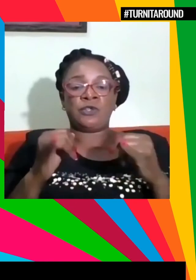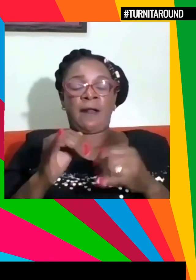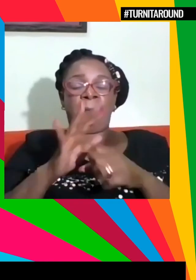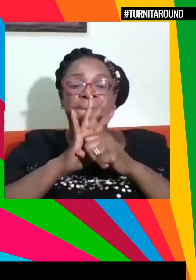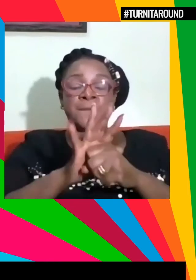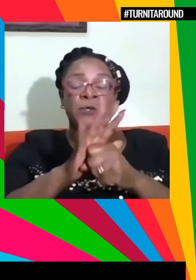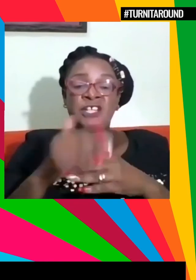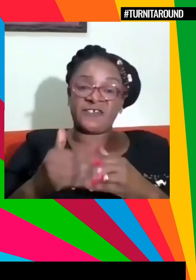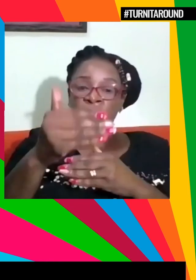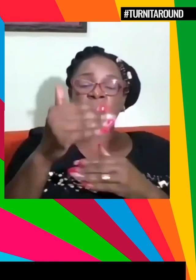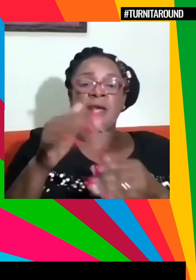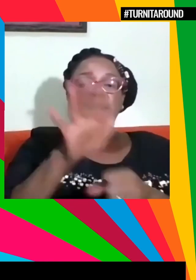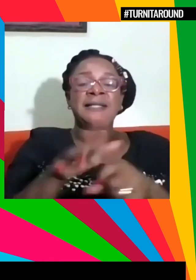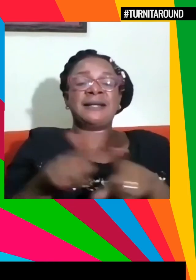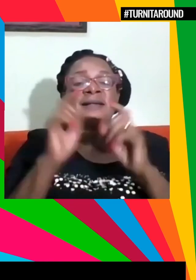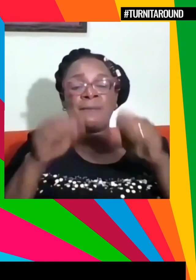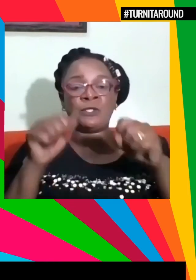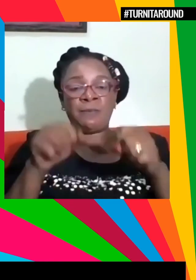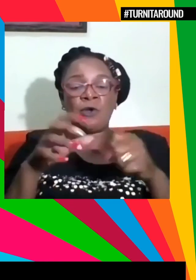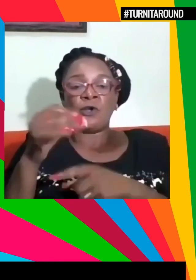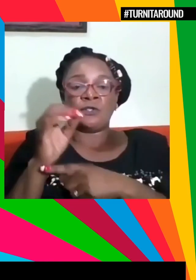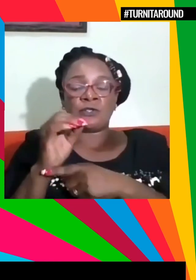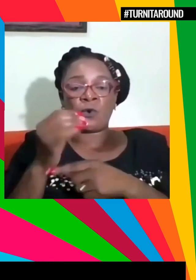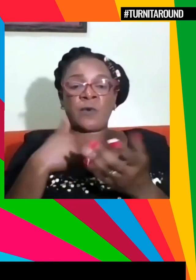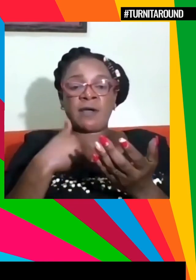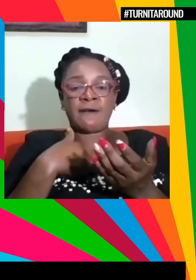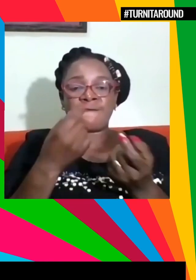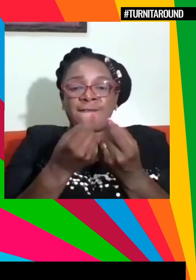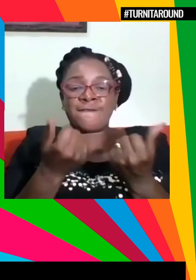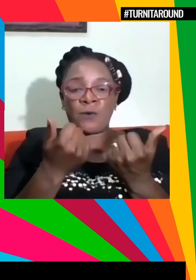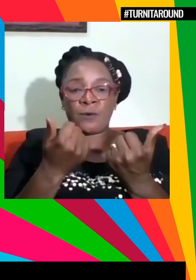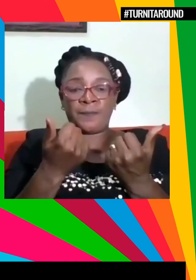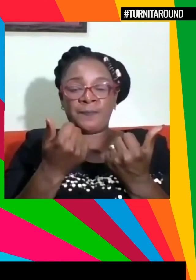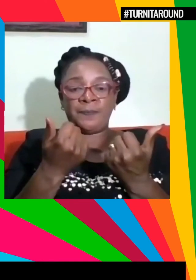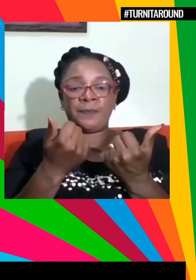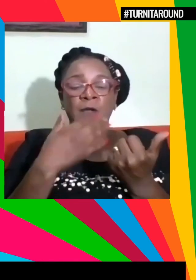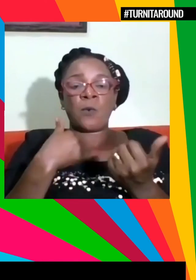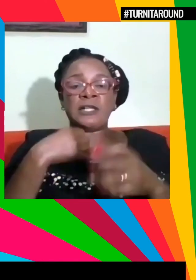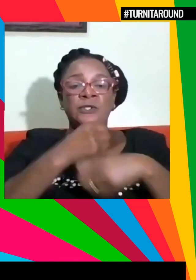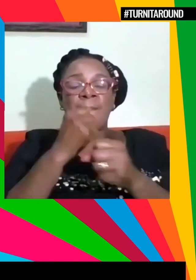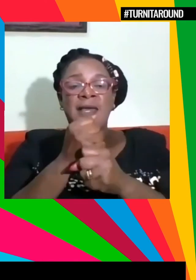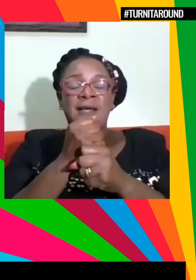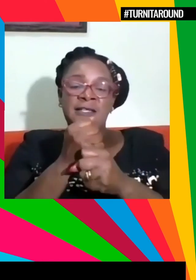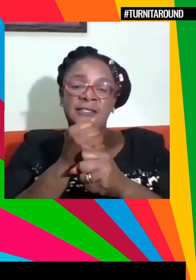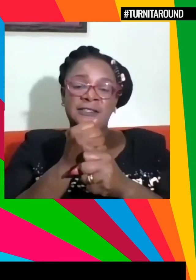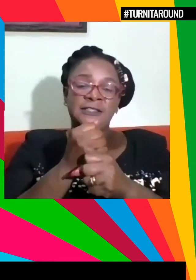possible. So we have a few more minutes and I want to make sure that we capture